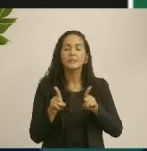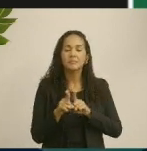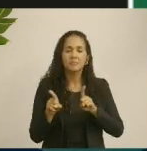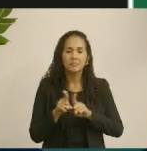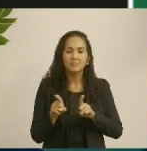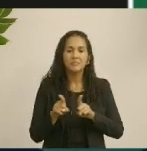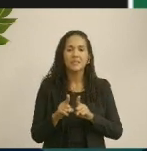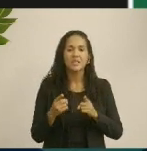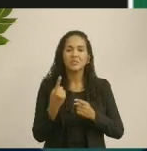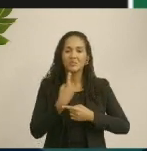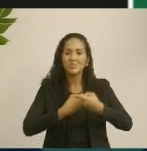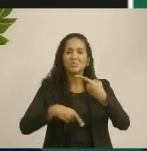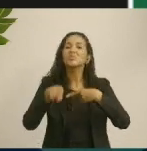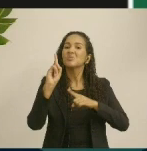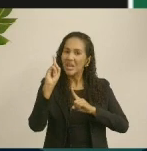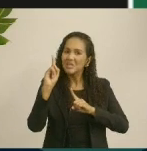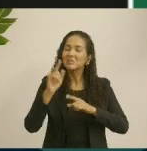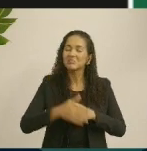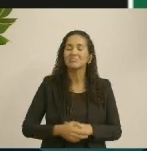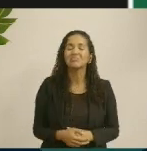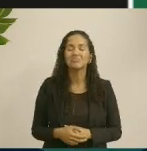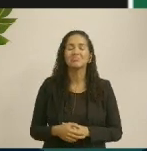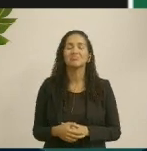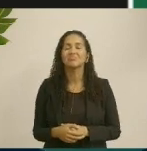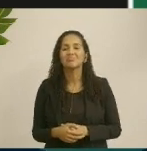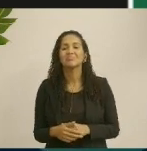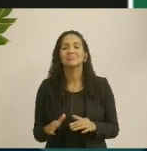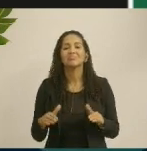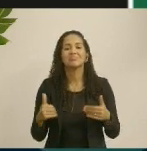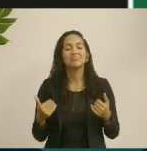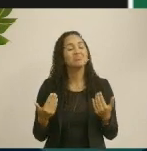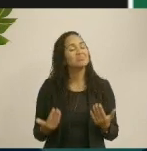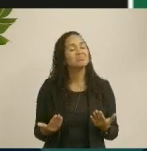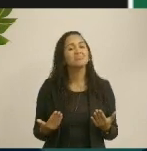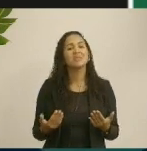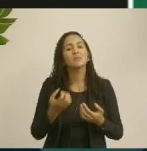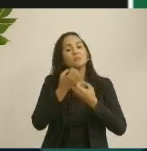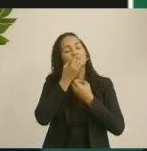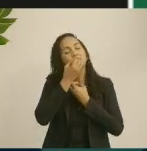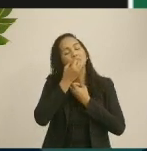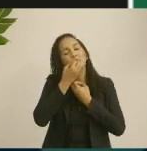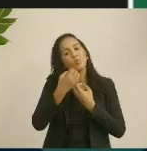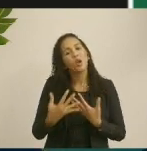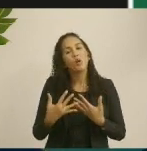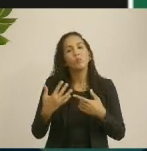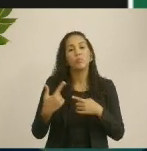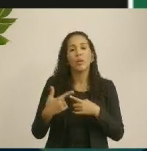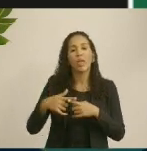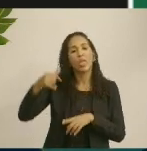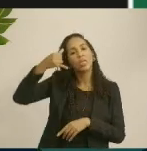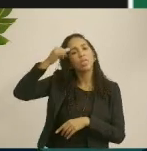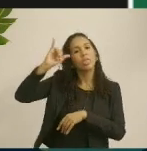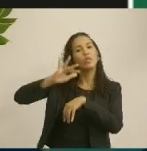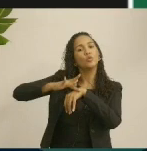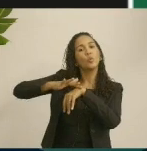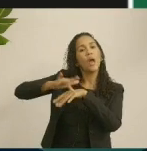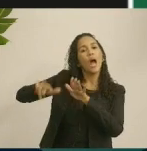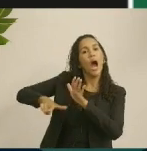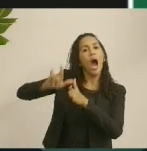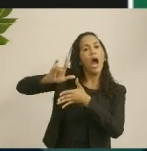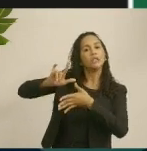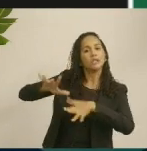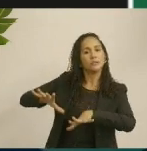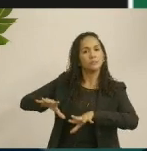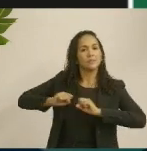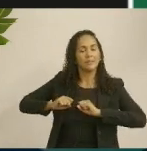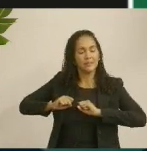in the fact that it prevents a disease before it starts and comes with all the consequences on societies, individuals, and